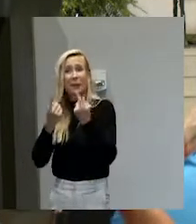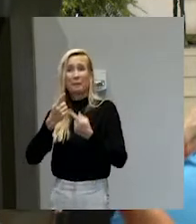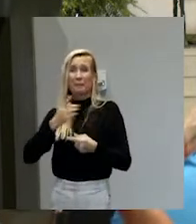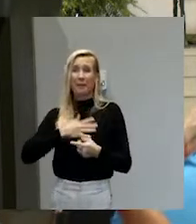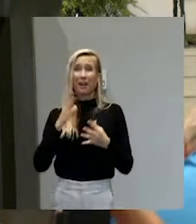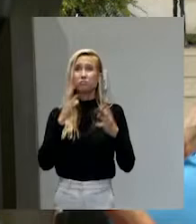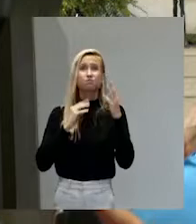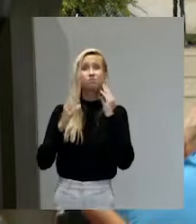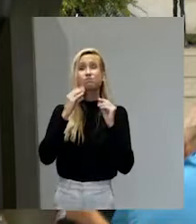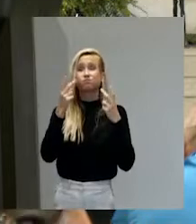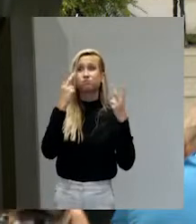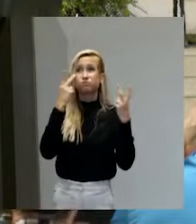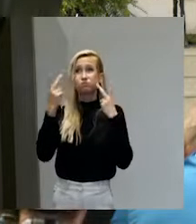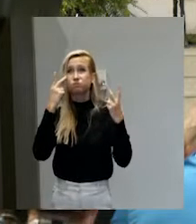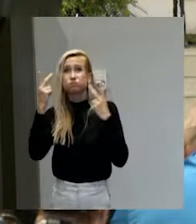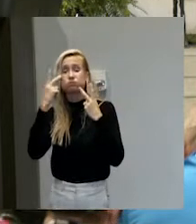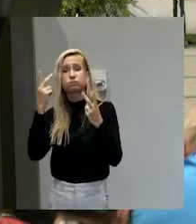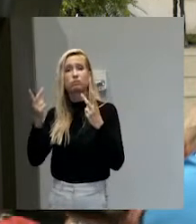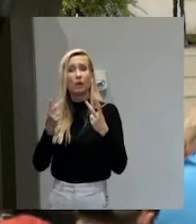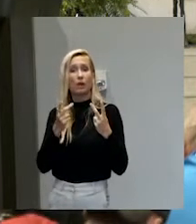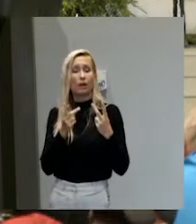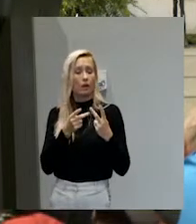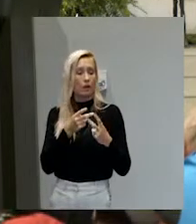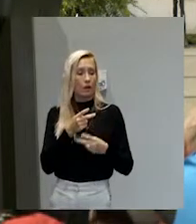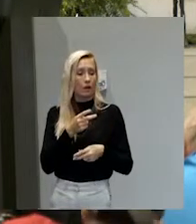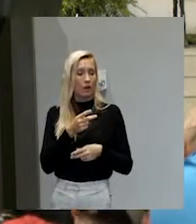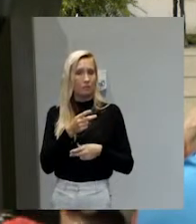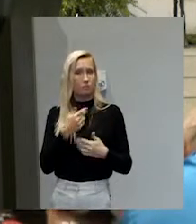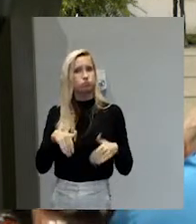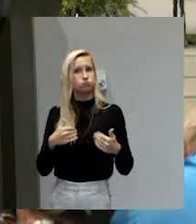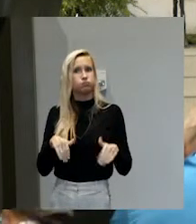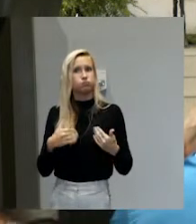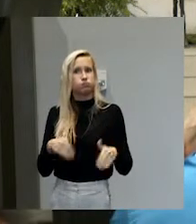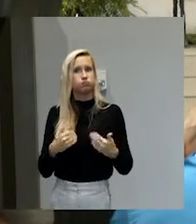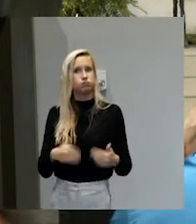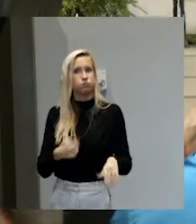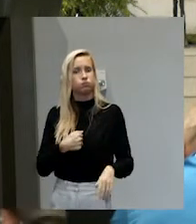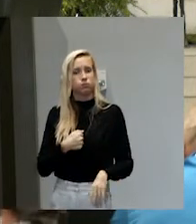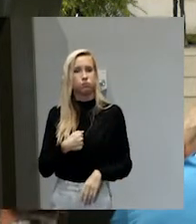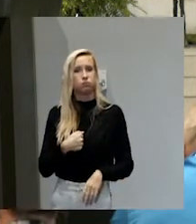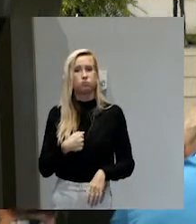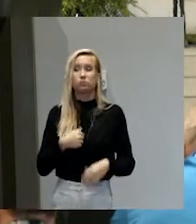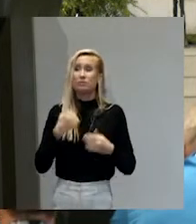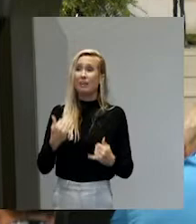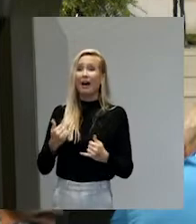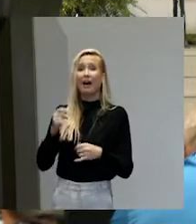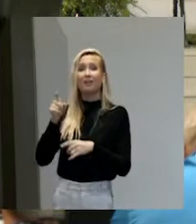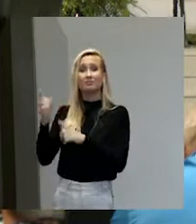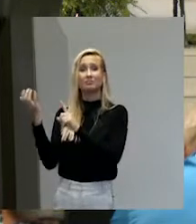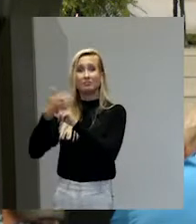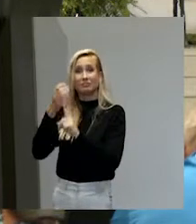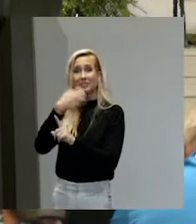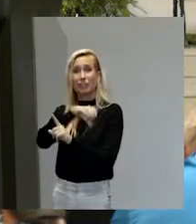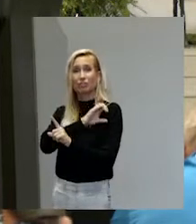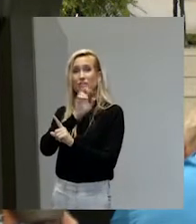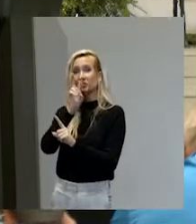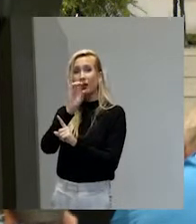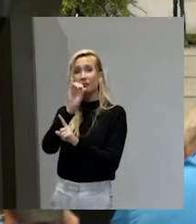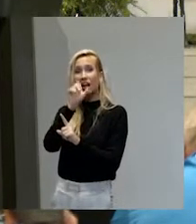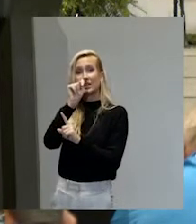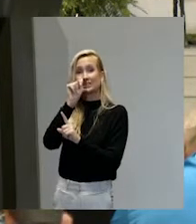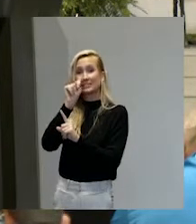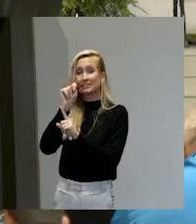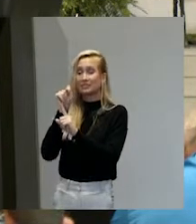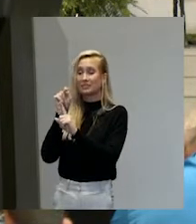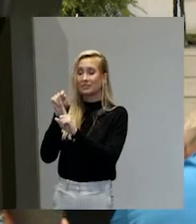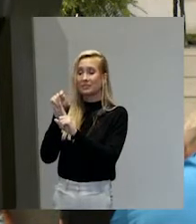back to an innocence with Violet that, if Violet was protected and didn't lose all that, what